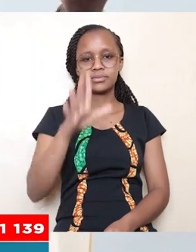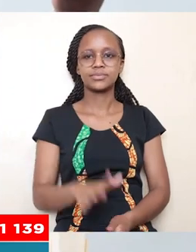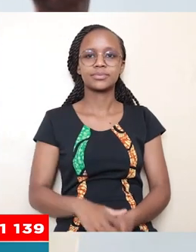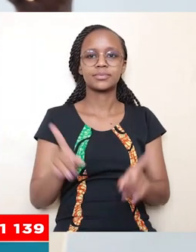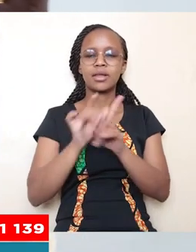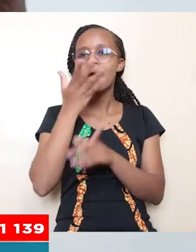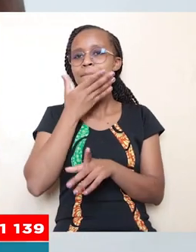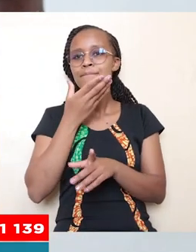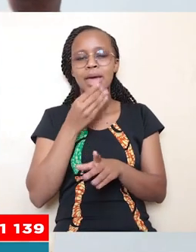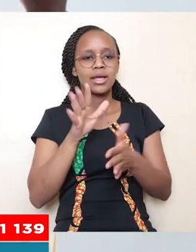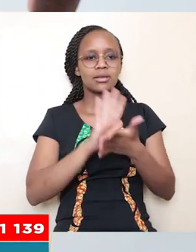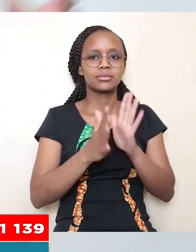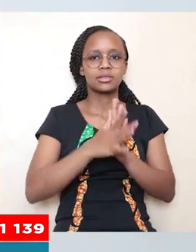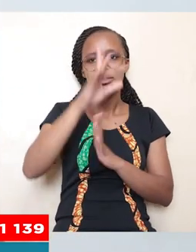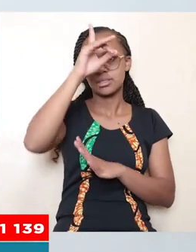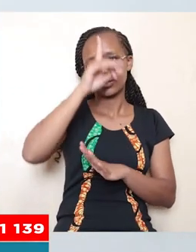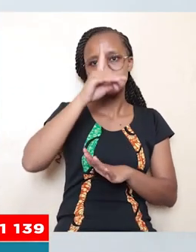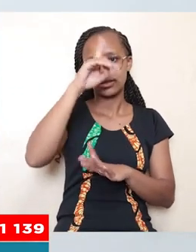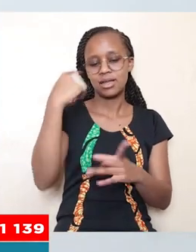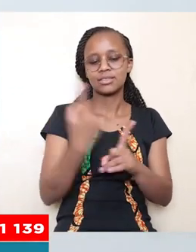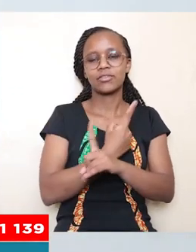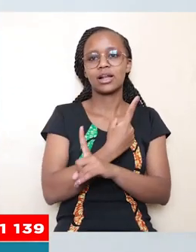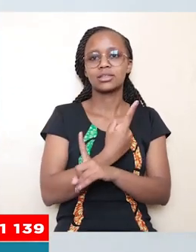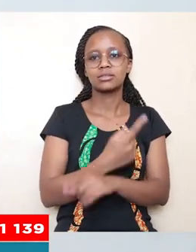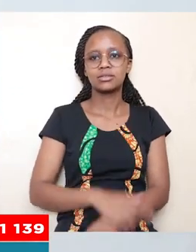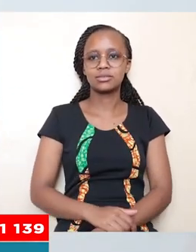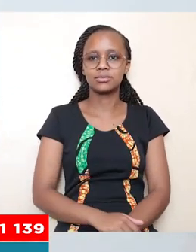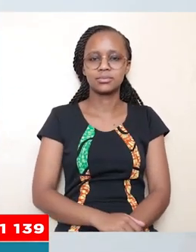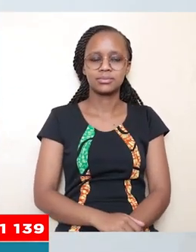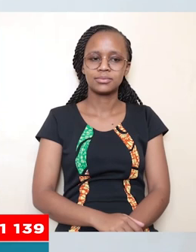in age, they become religiously indifferent.